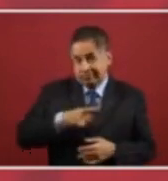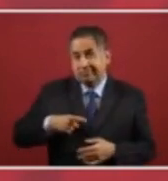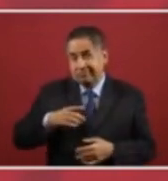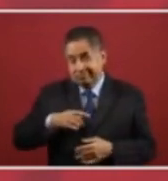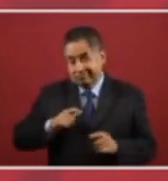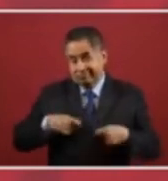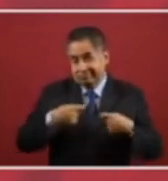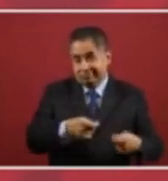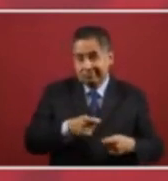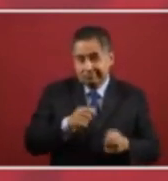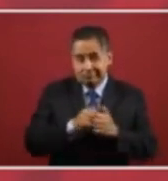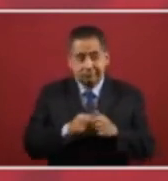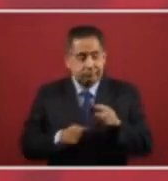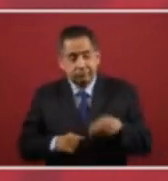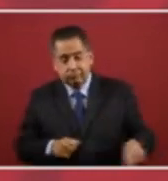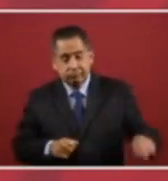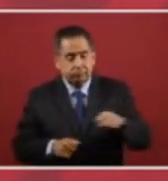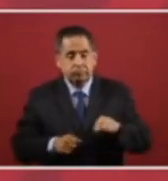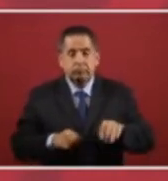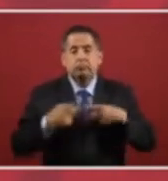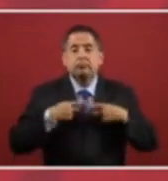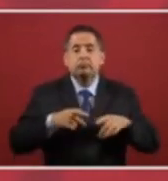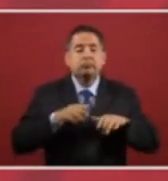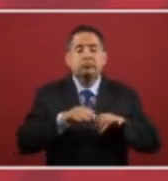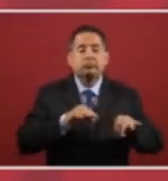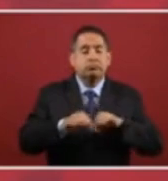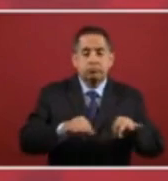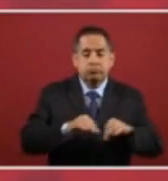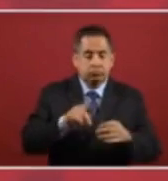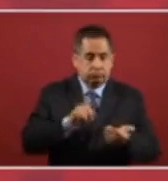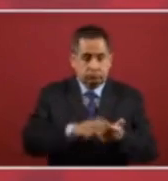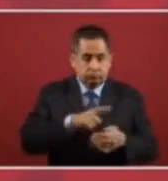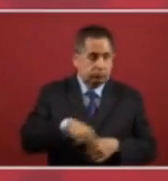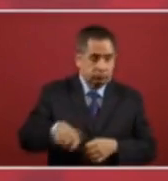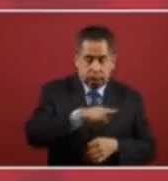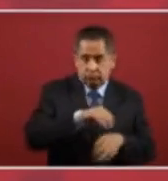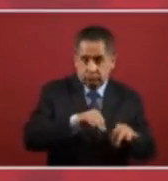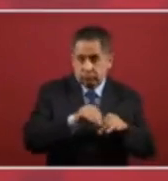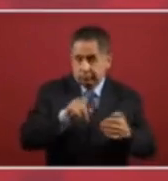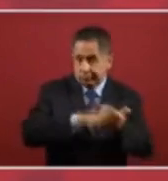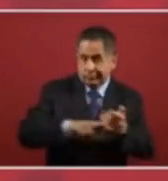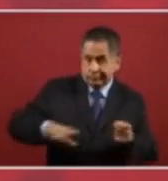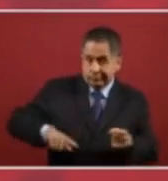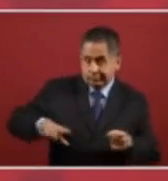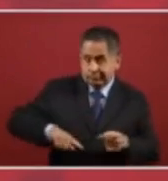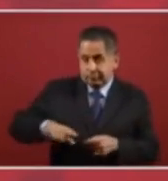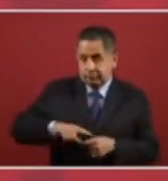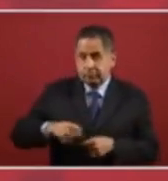because there is a debt with the workers and the service of the state